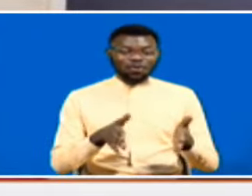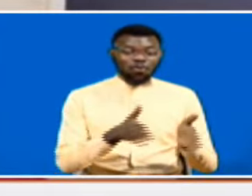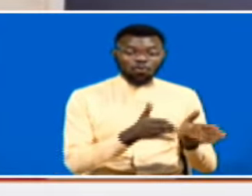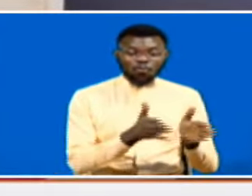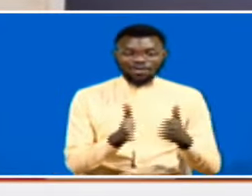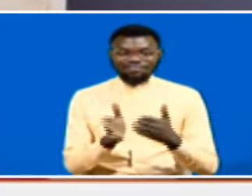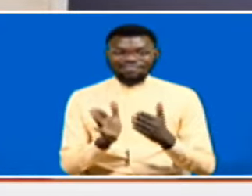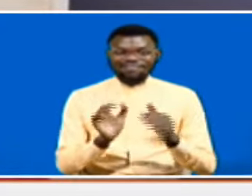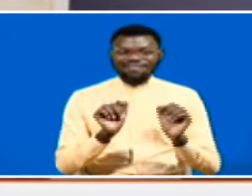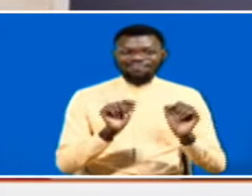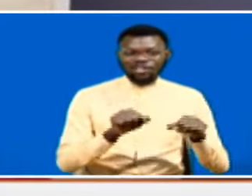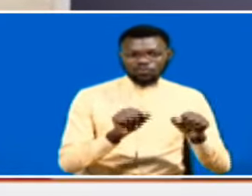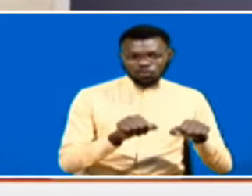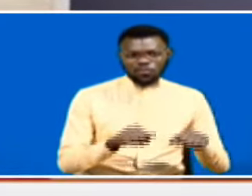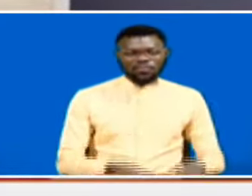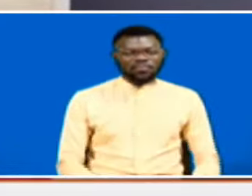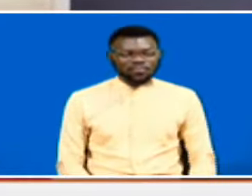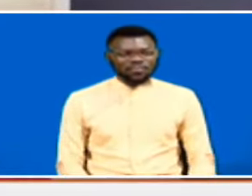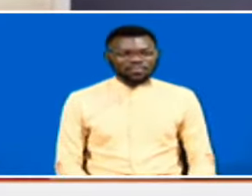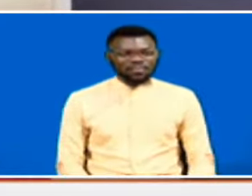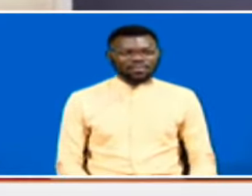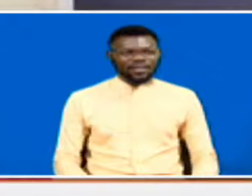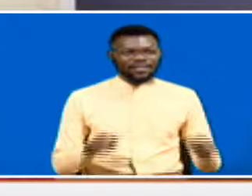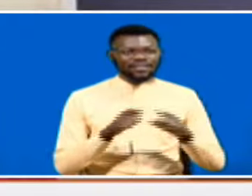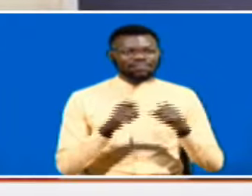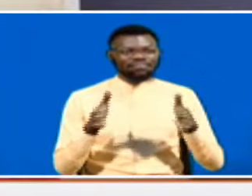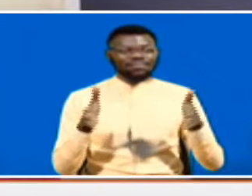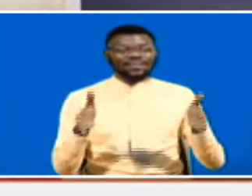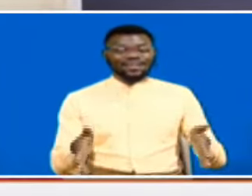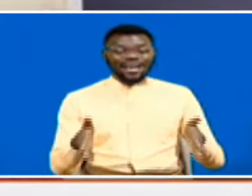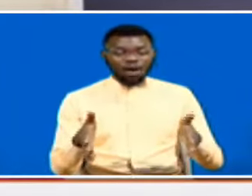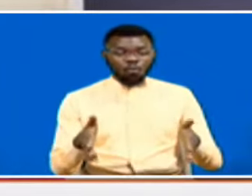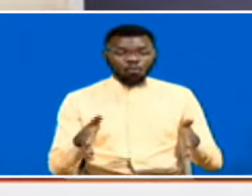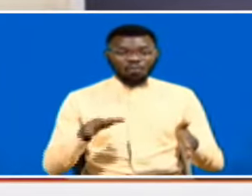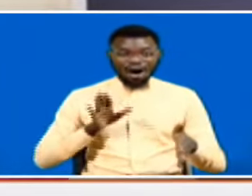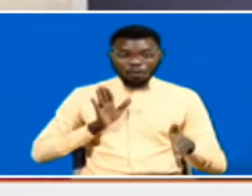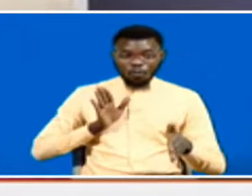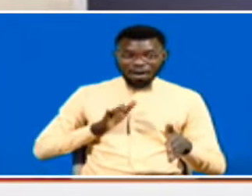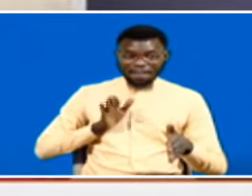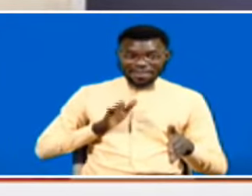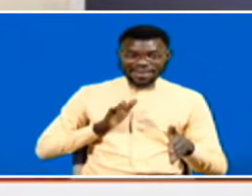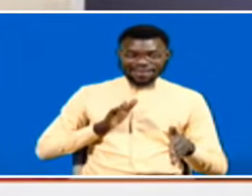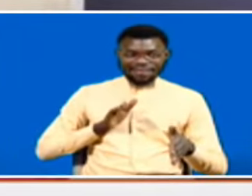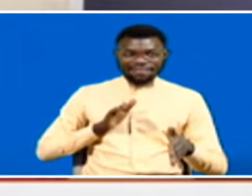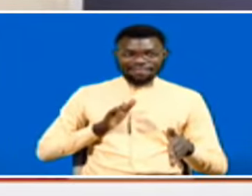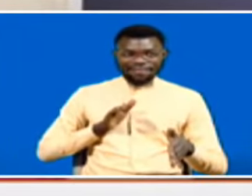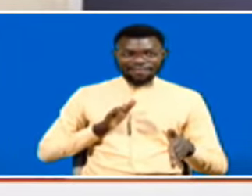So for the world, yeah, they, of course, women has their